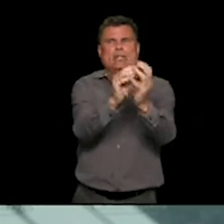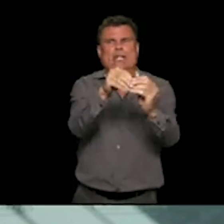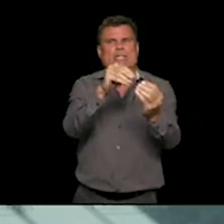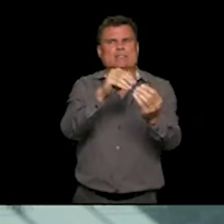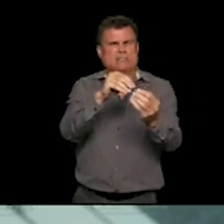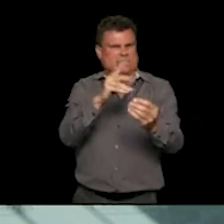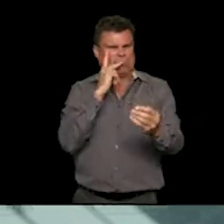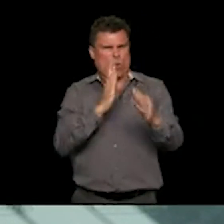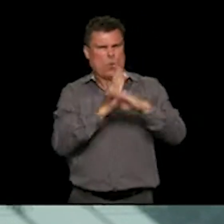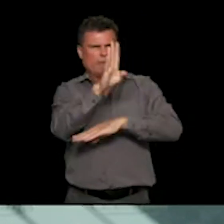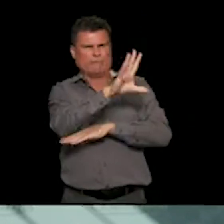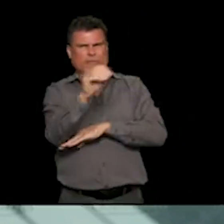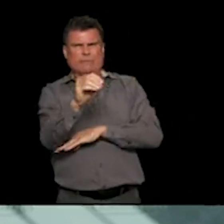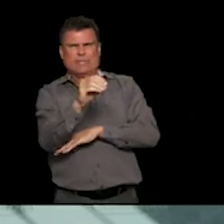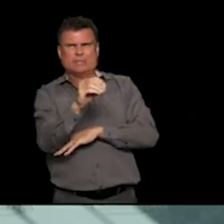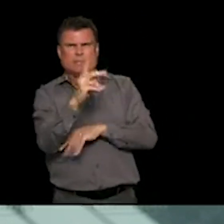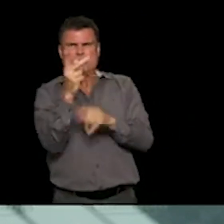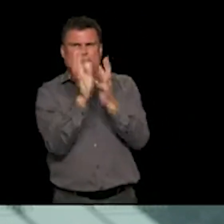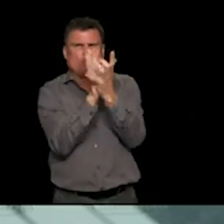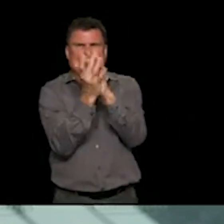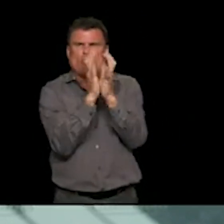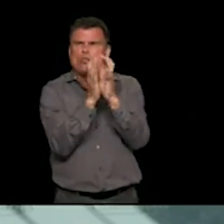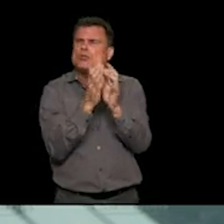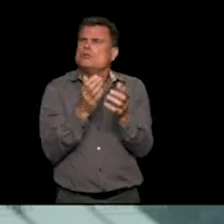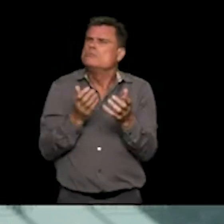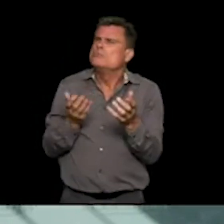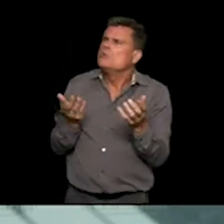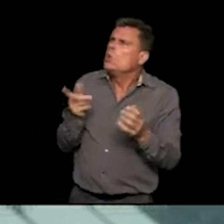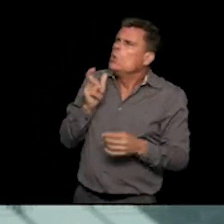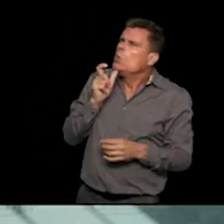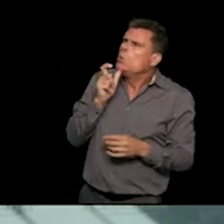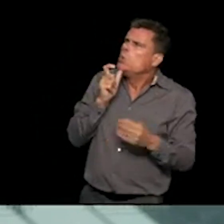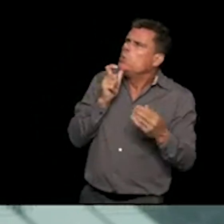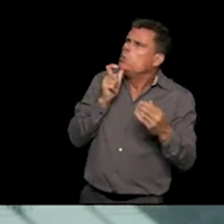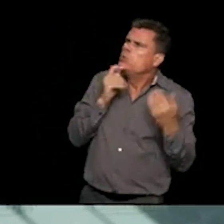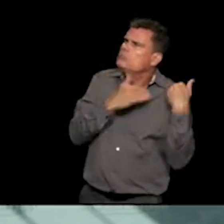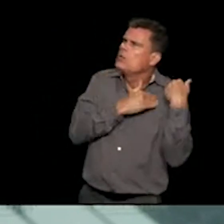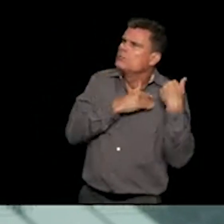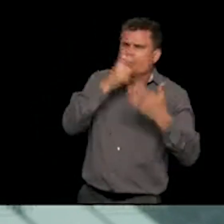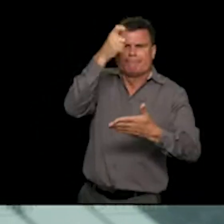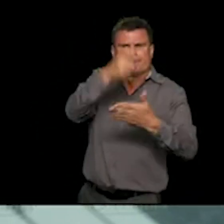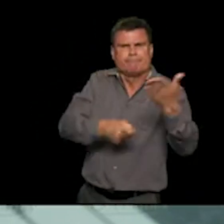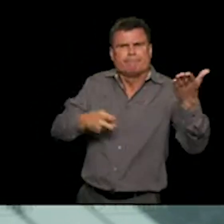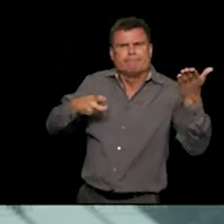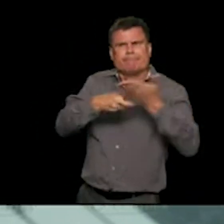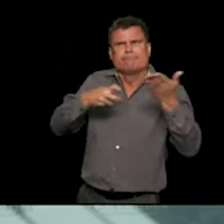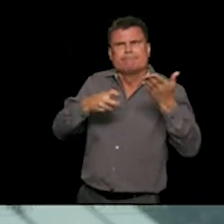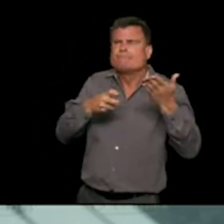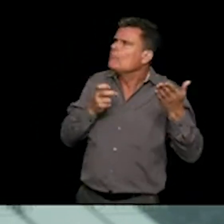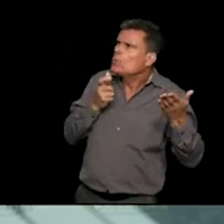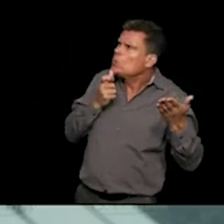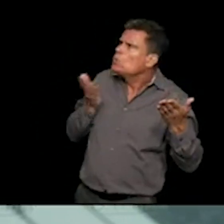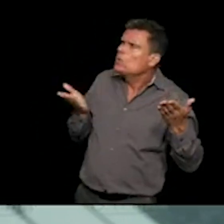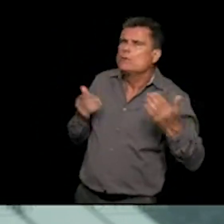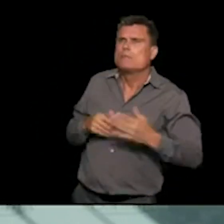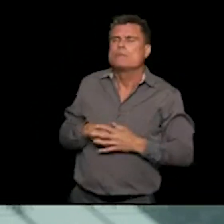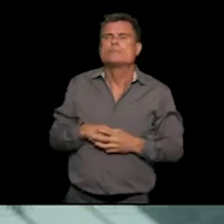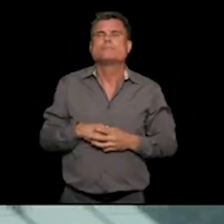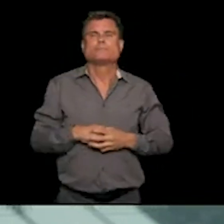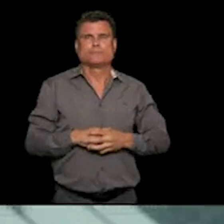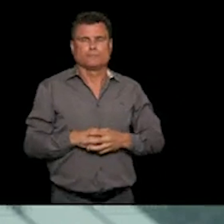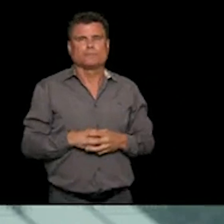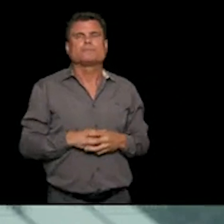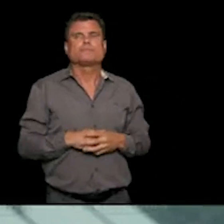50 or more people there, and there's also violations in terms of physical distancing? Who's on the hook for that, and would that be enforced? Well, first